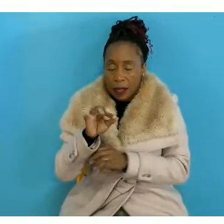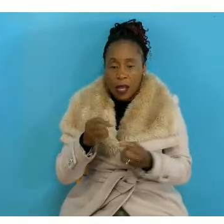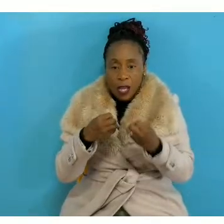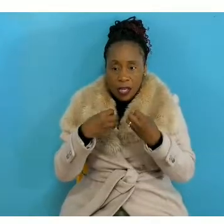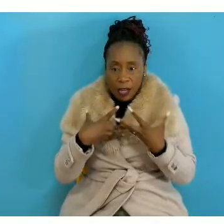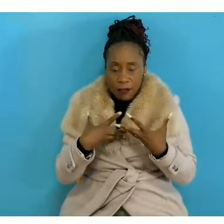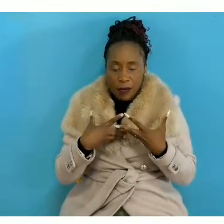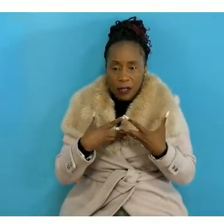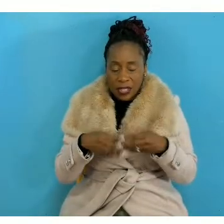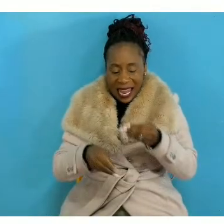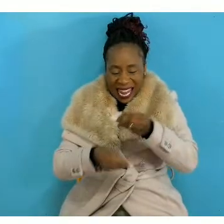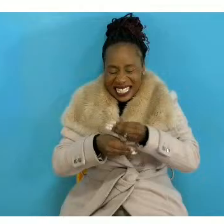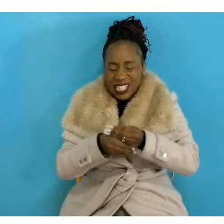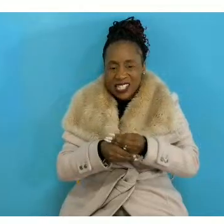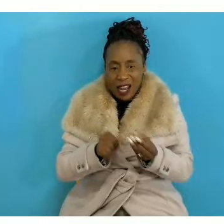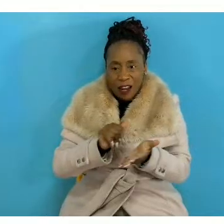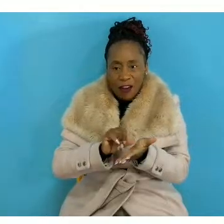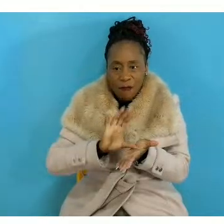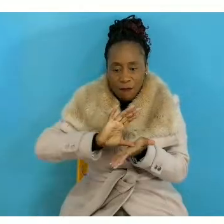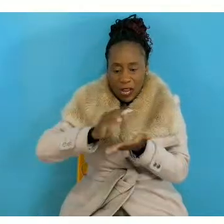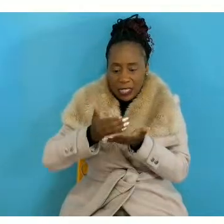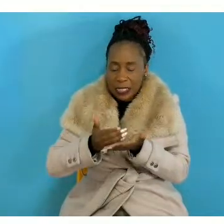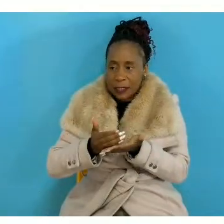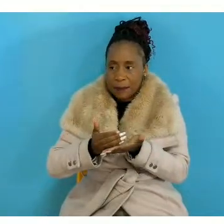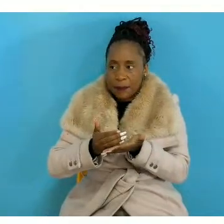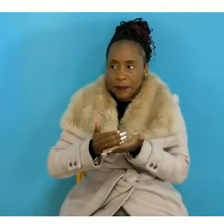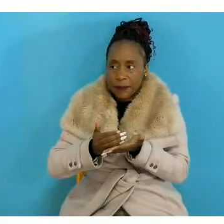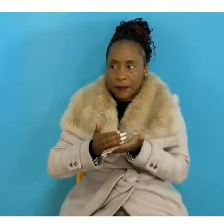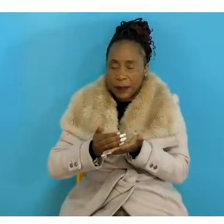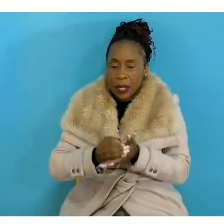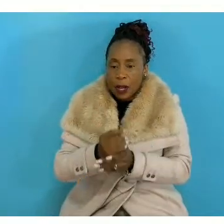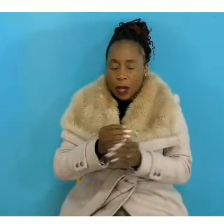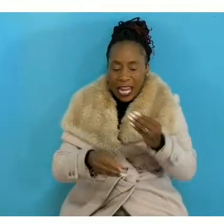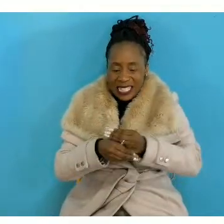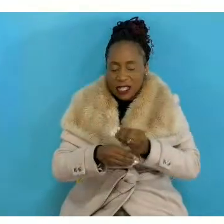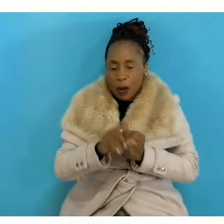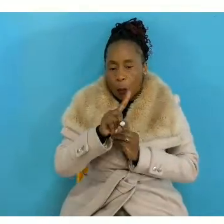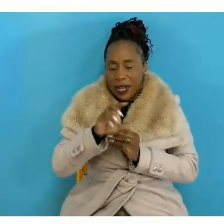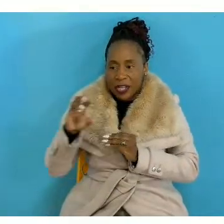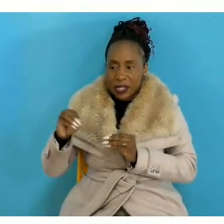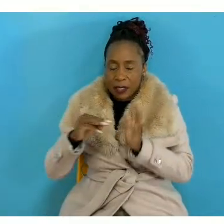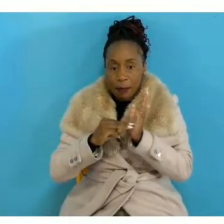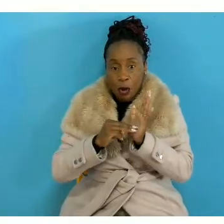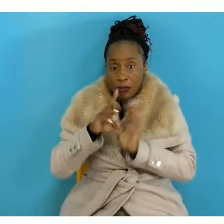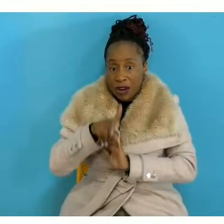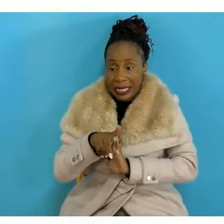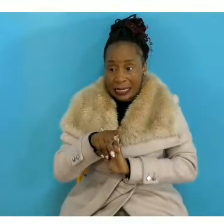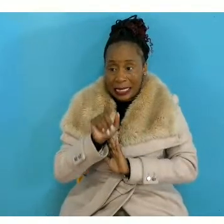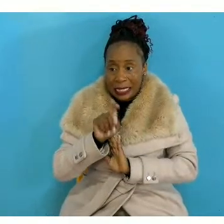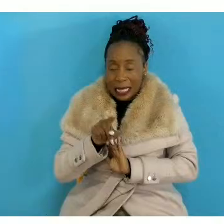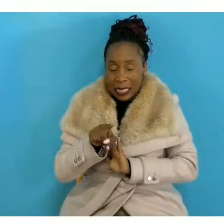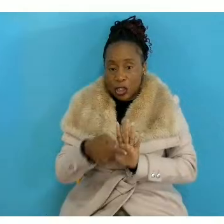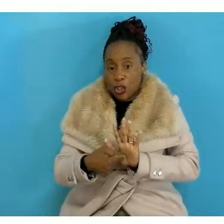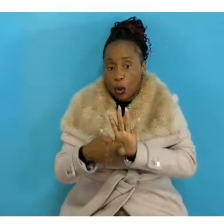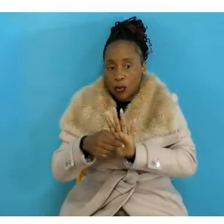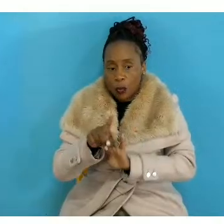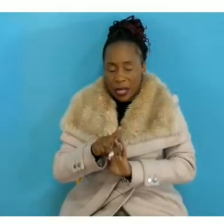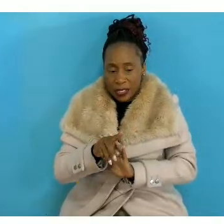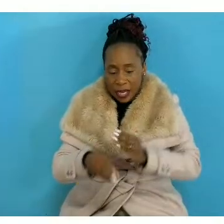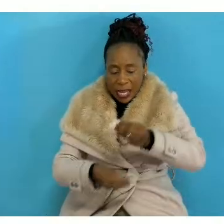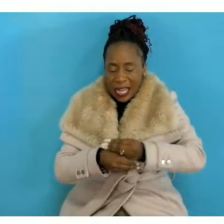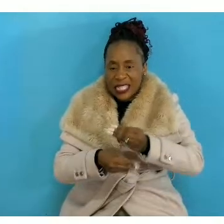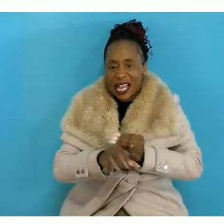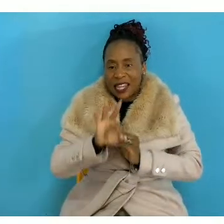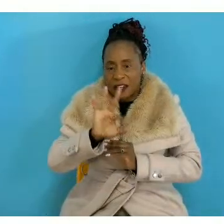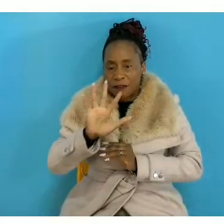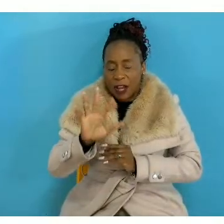us additional funding of additional 100 million, which shows that additional